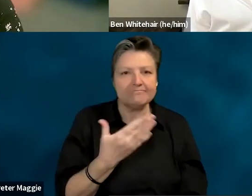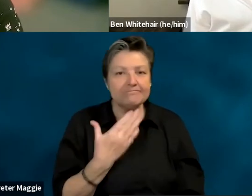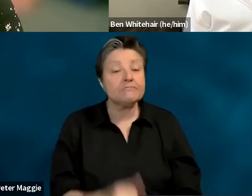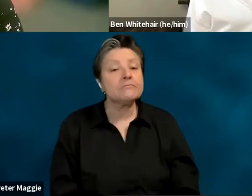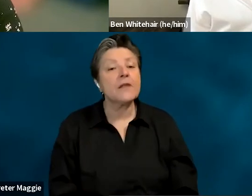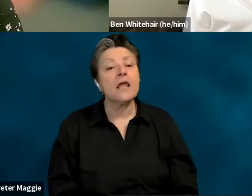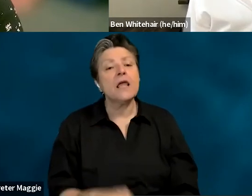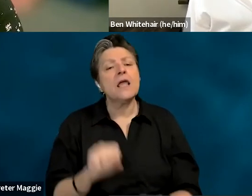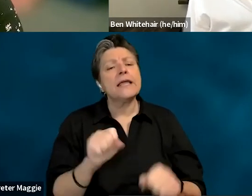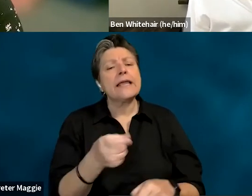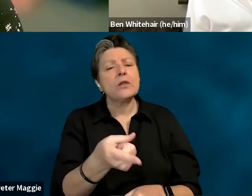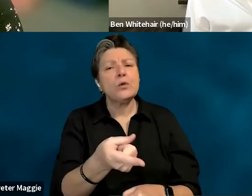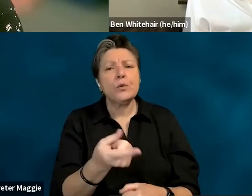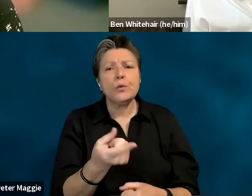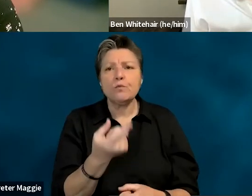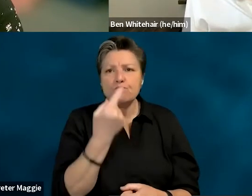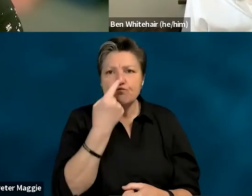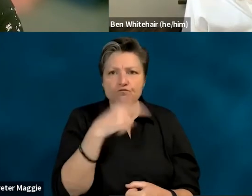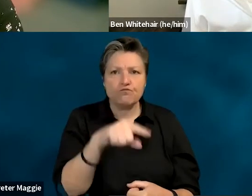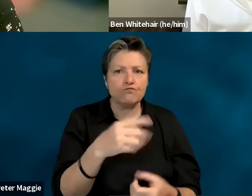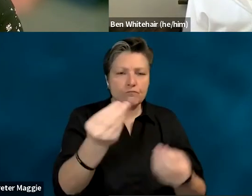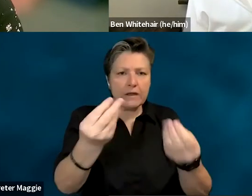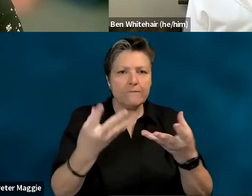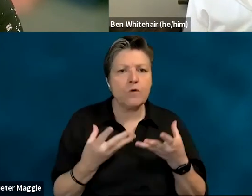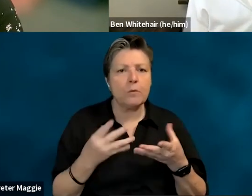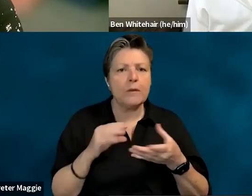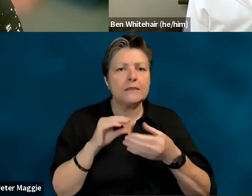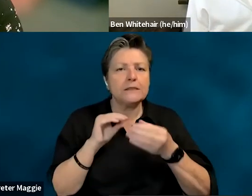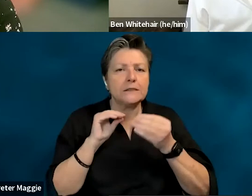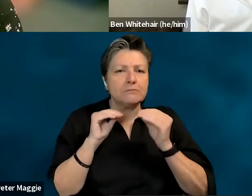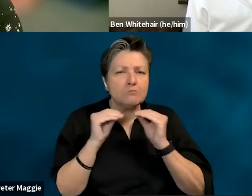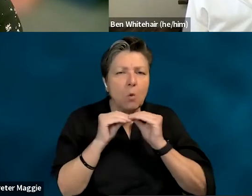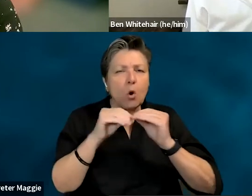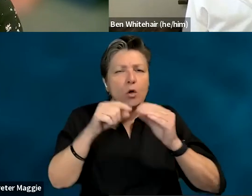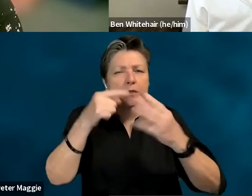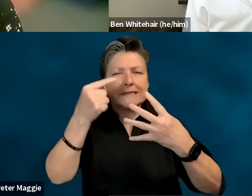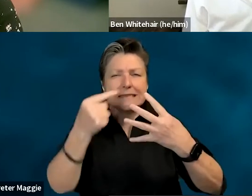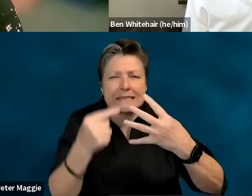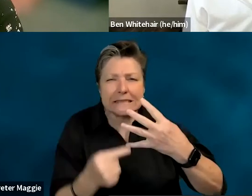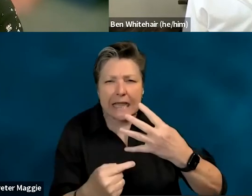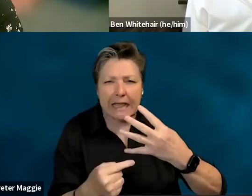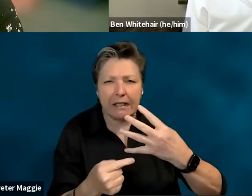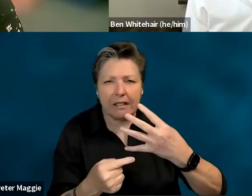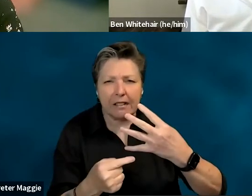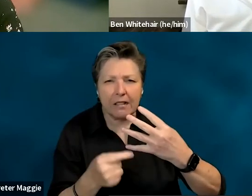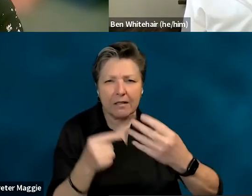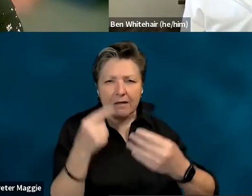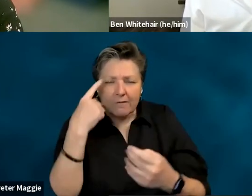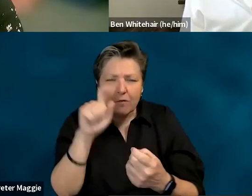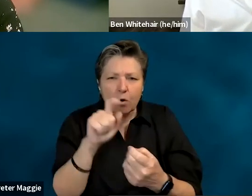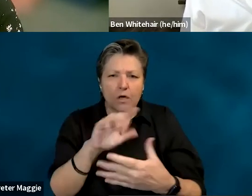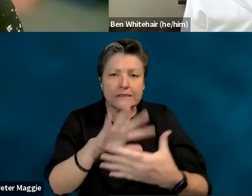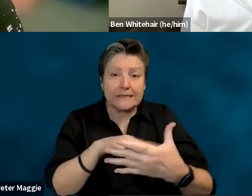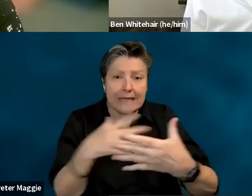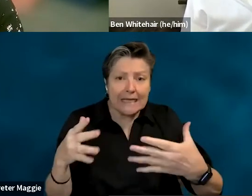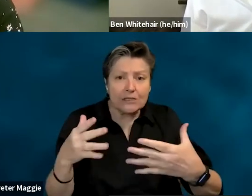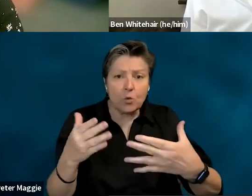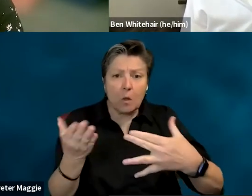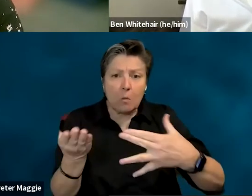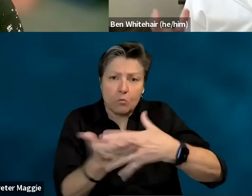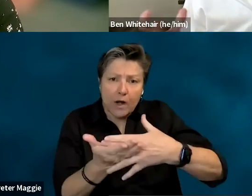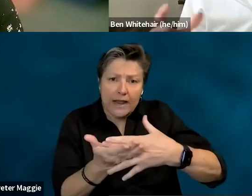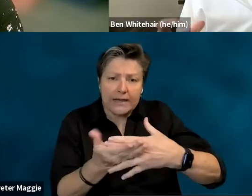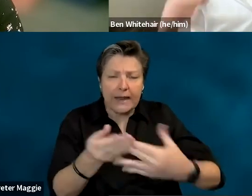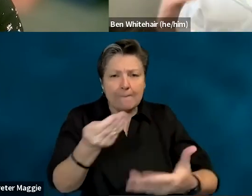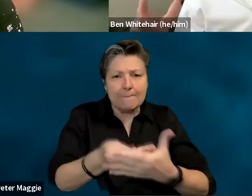you tell us a little more in detail about the schedule break and the money break? And